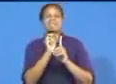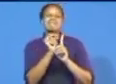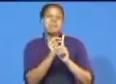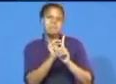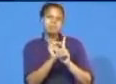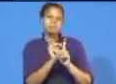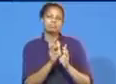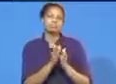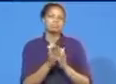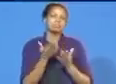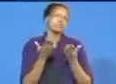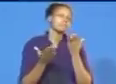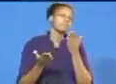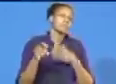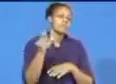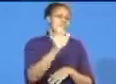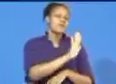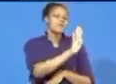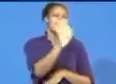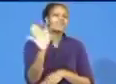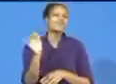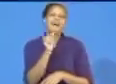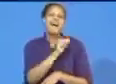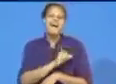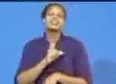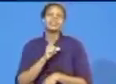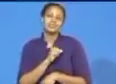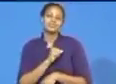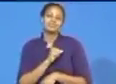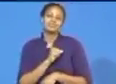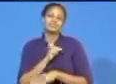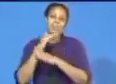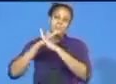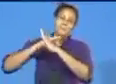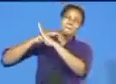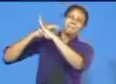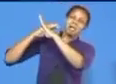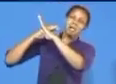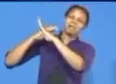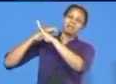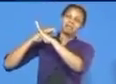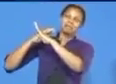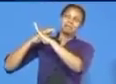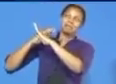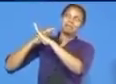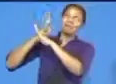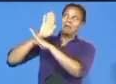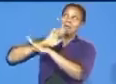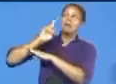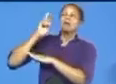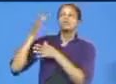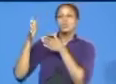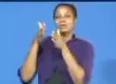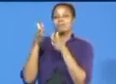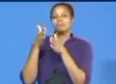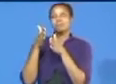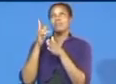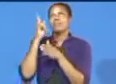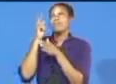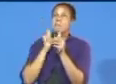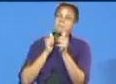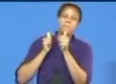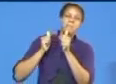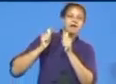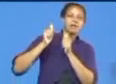Maybe your attitude has been getting in God's way. So he's passed over you, giving